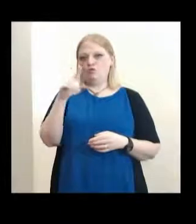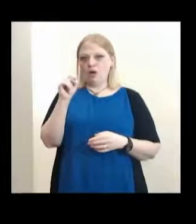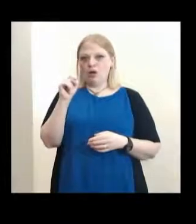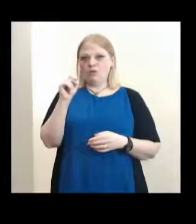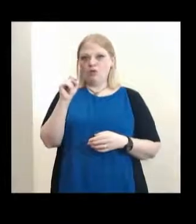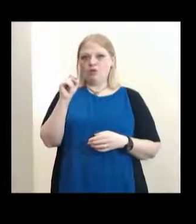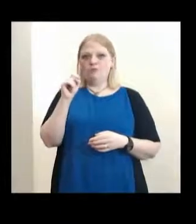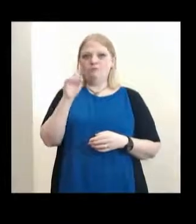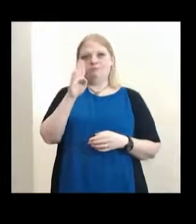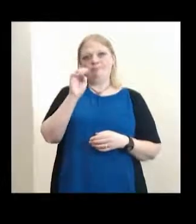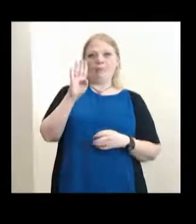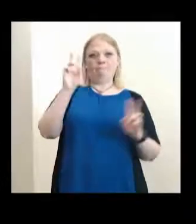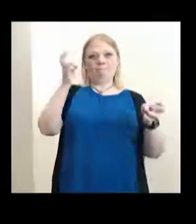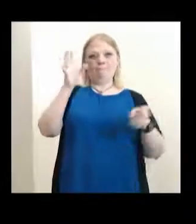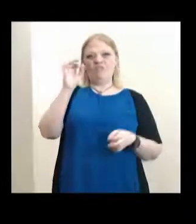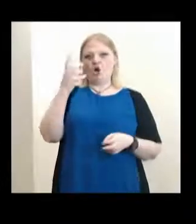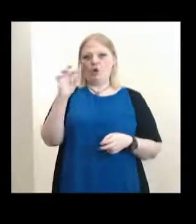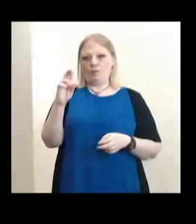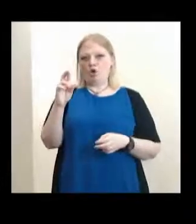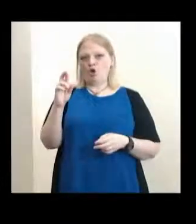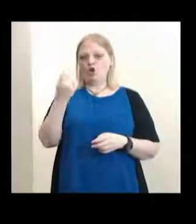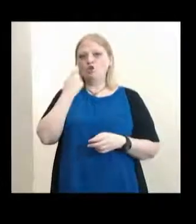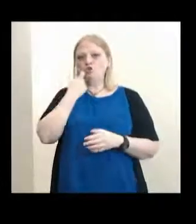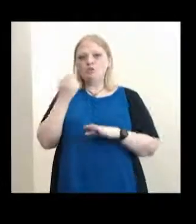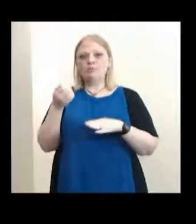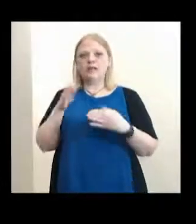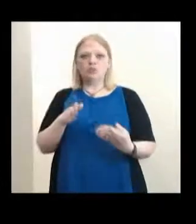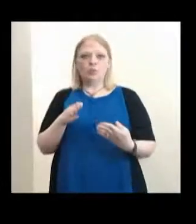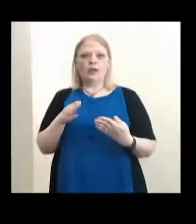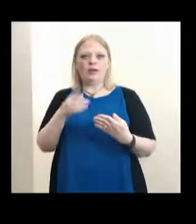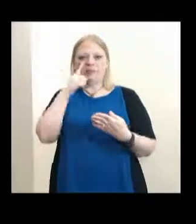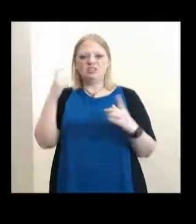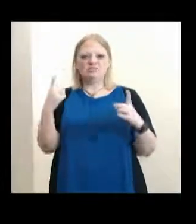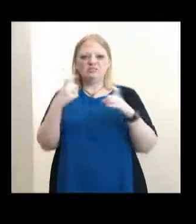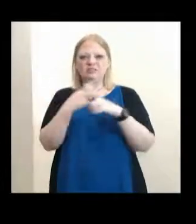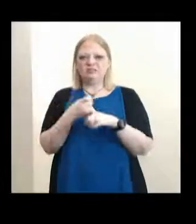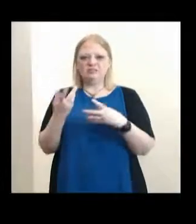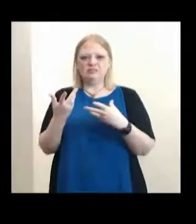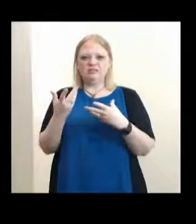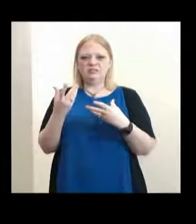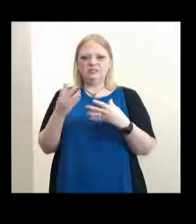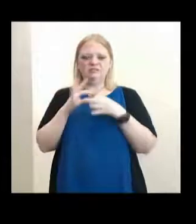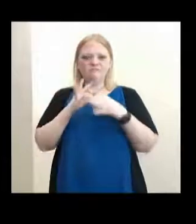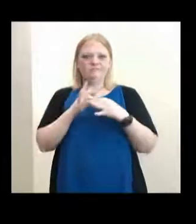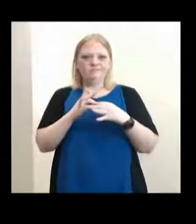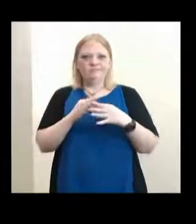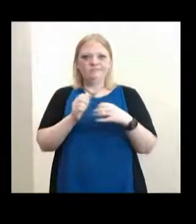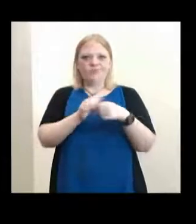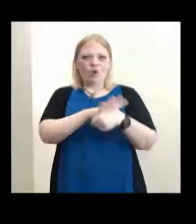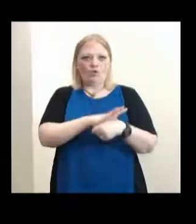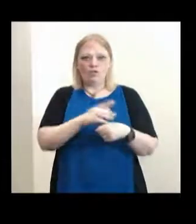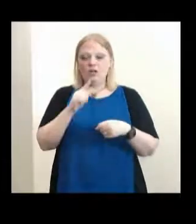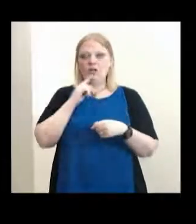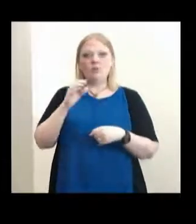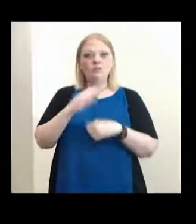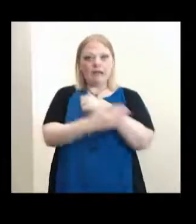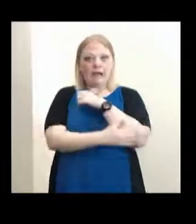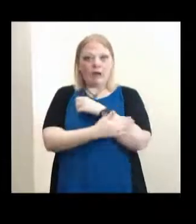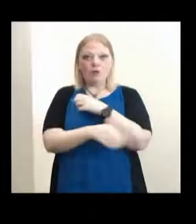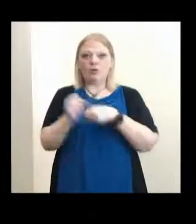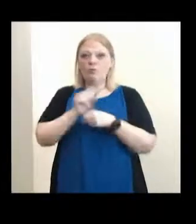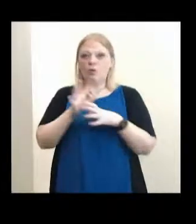Bob Farmer, passed away from COVID complications. And he was also a county employee who was a very valued